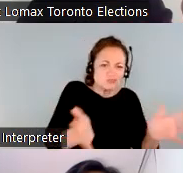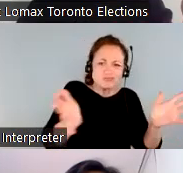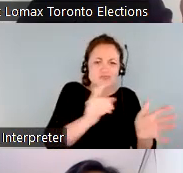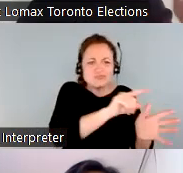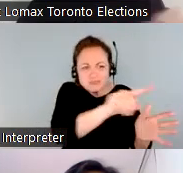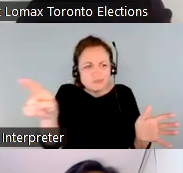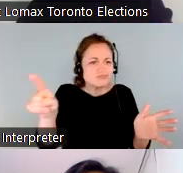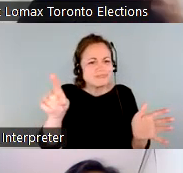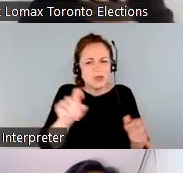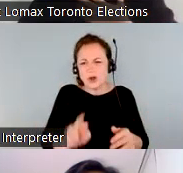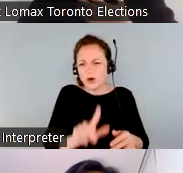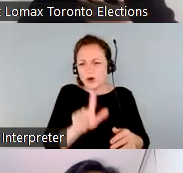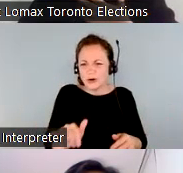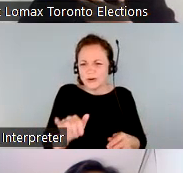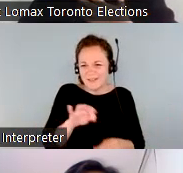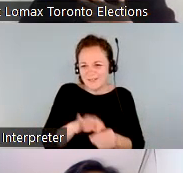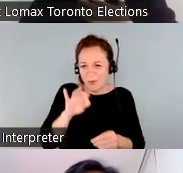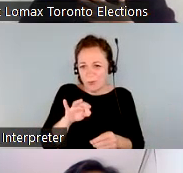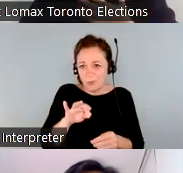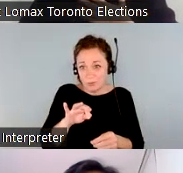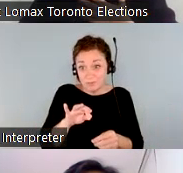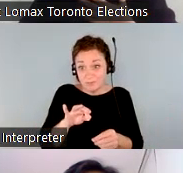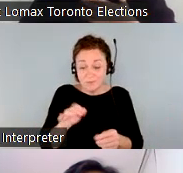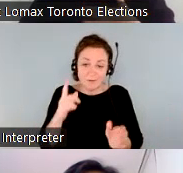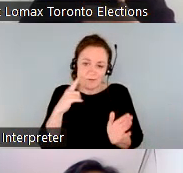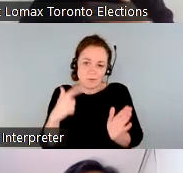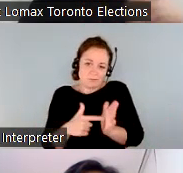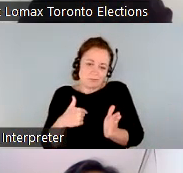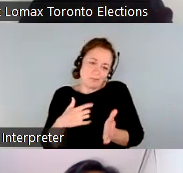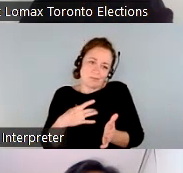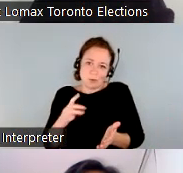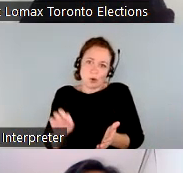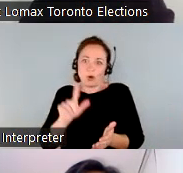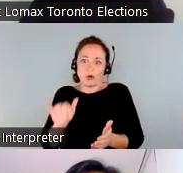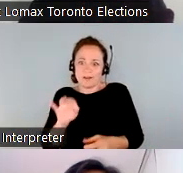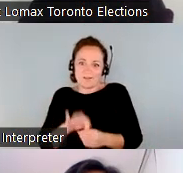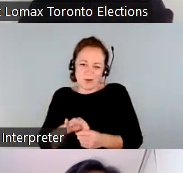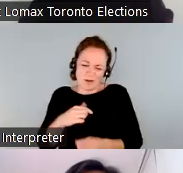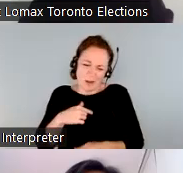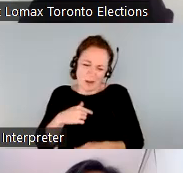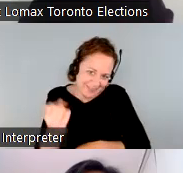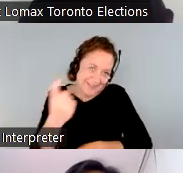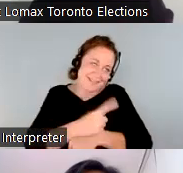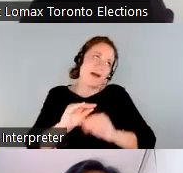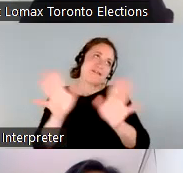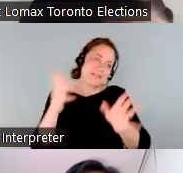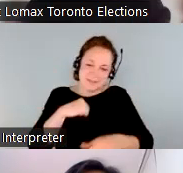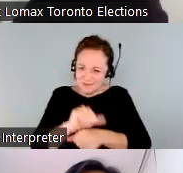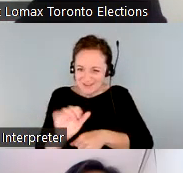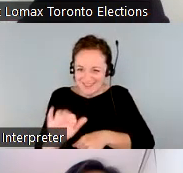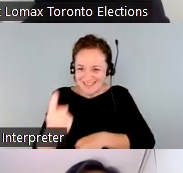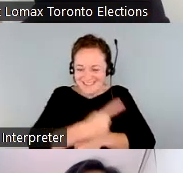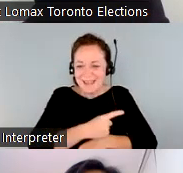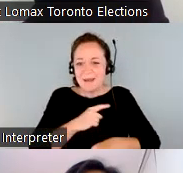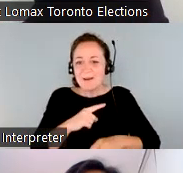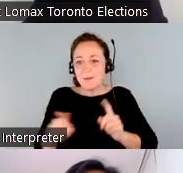you, so you can, I'm planning to use, obviously, because I'm going to be working, but I'm planning to use the advance vote just because I know, for